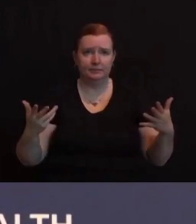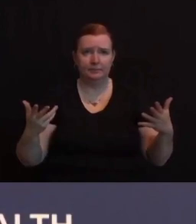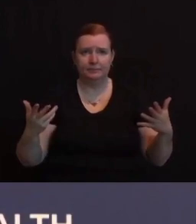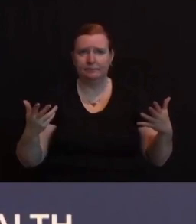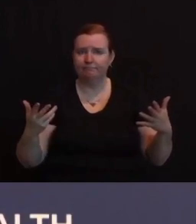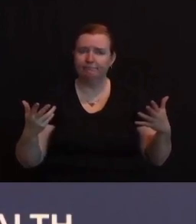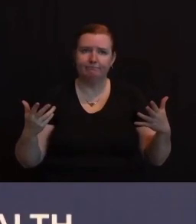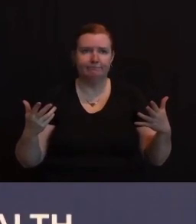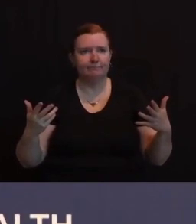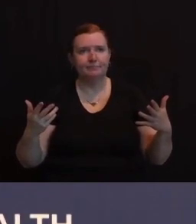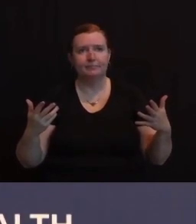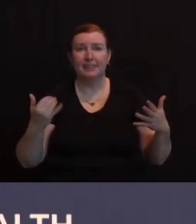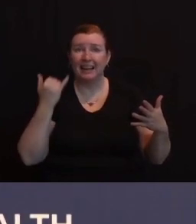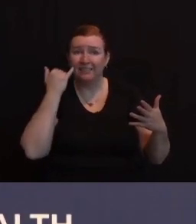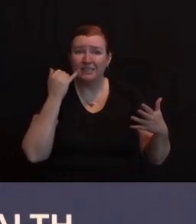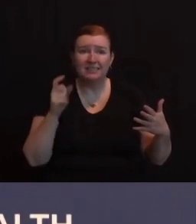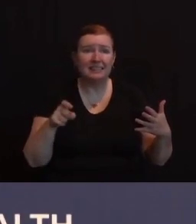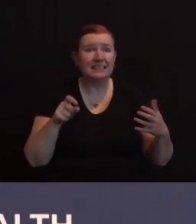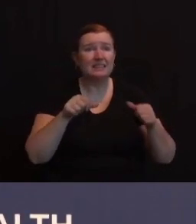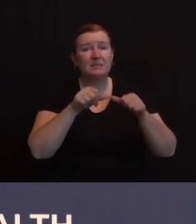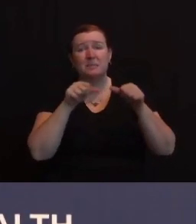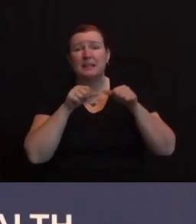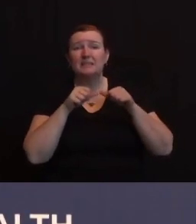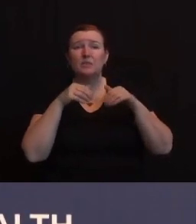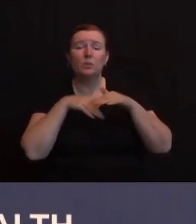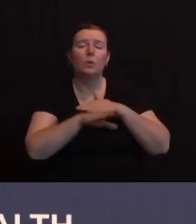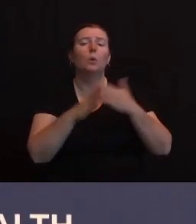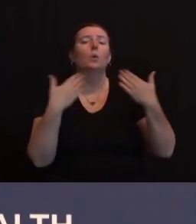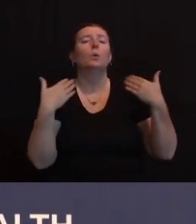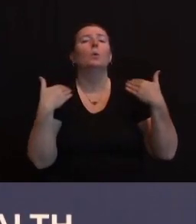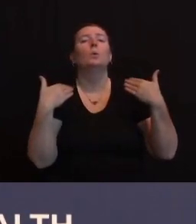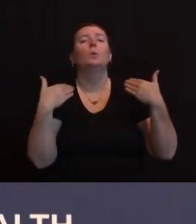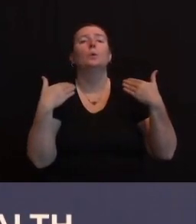them at 211. Is that correct? So